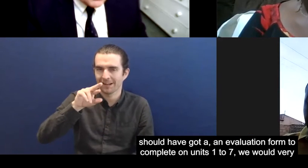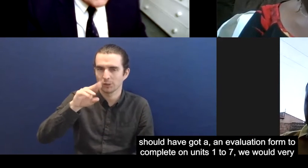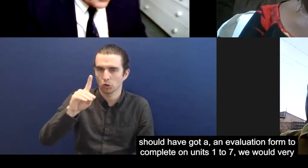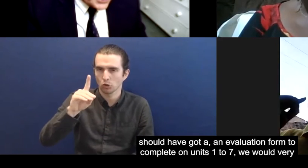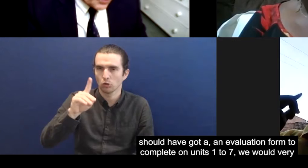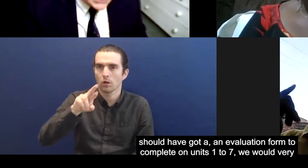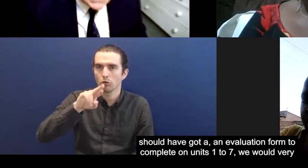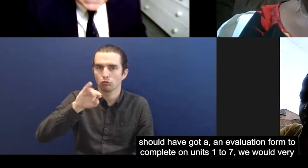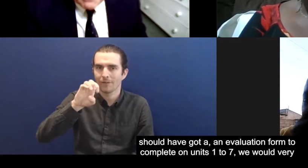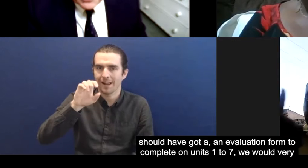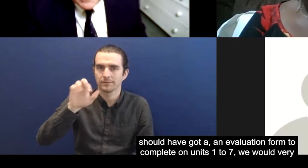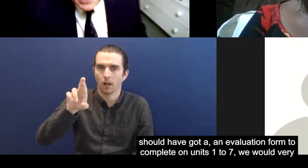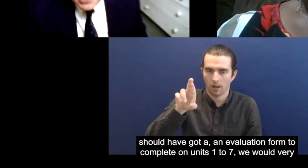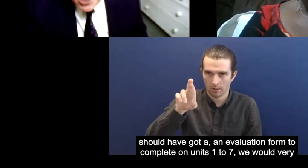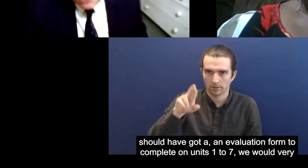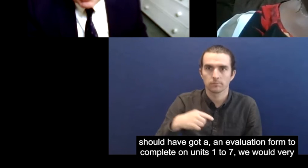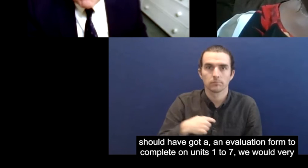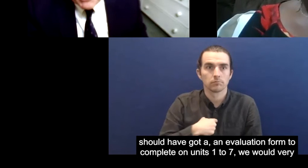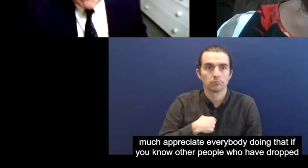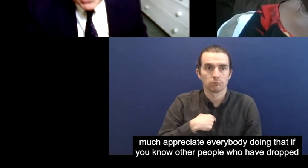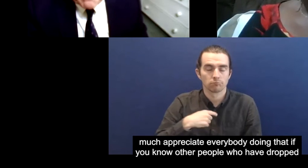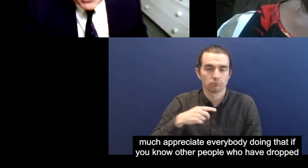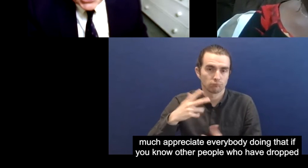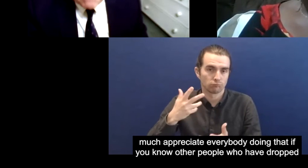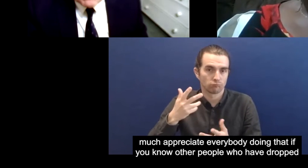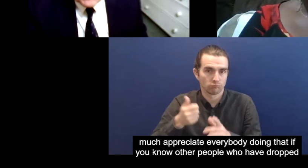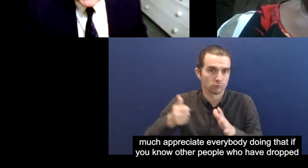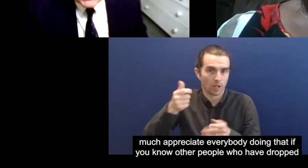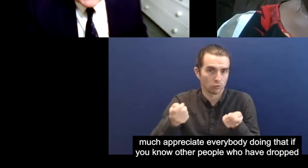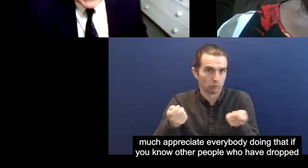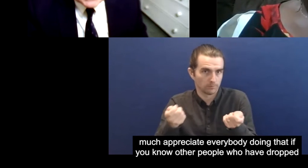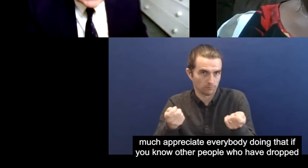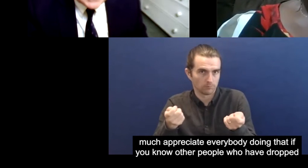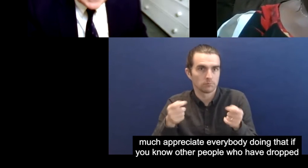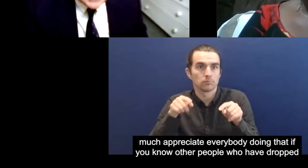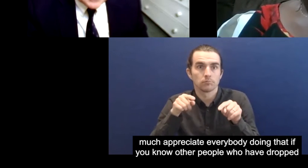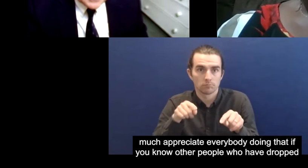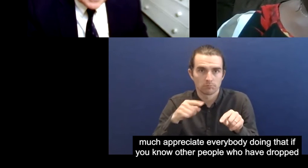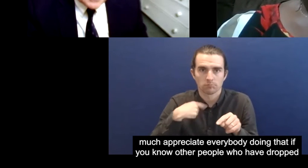complete on units 1 to 7. We would very much appreciate everybody doing that.